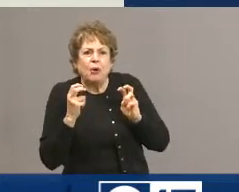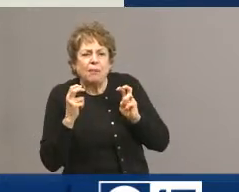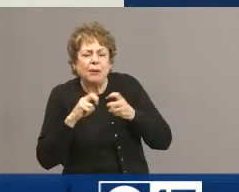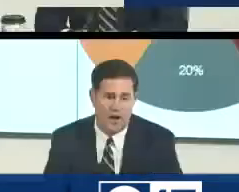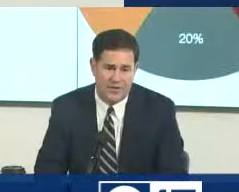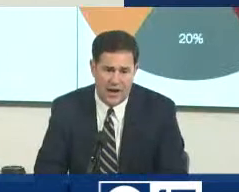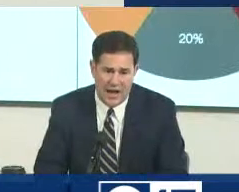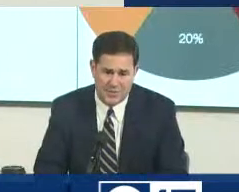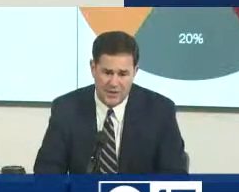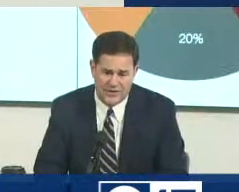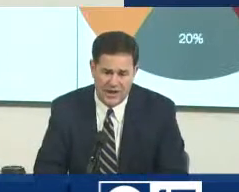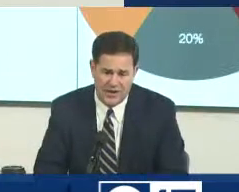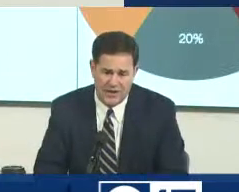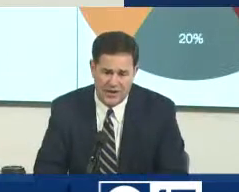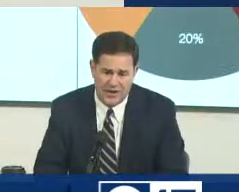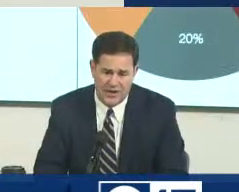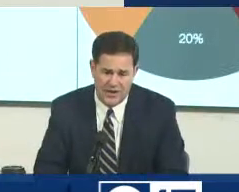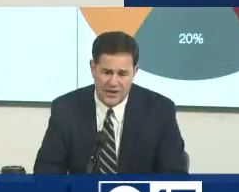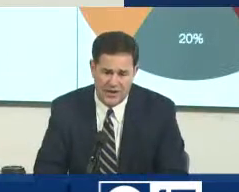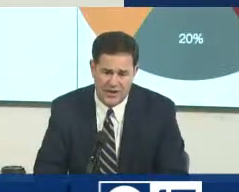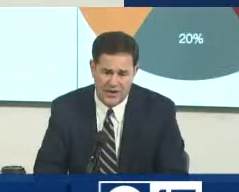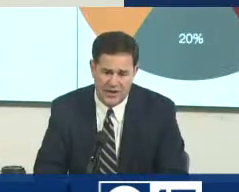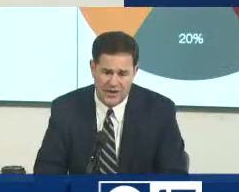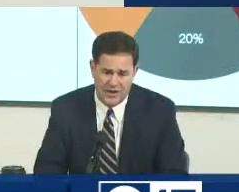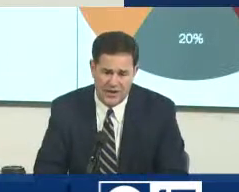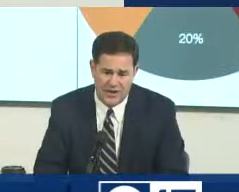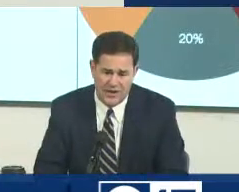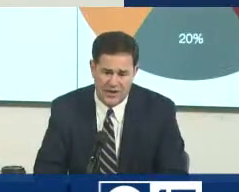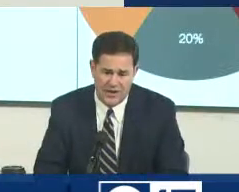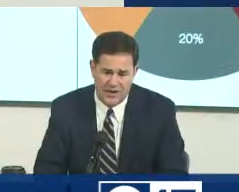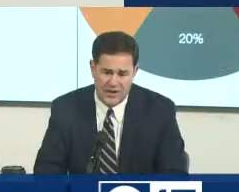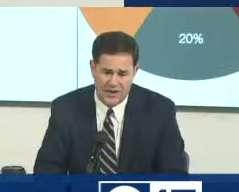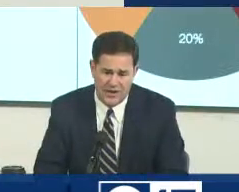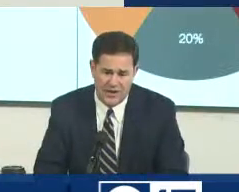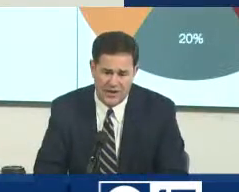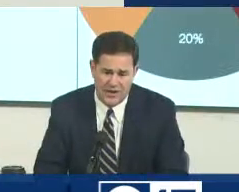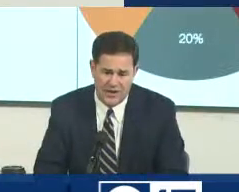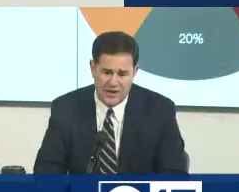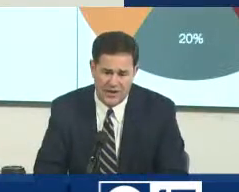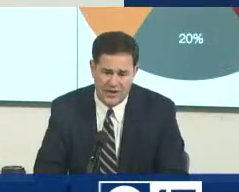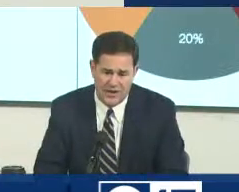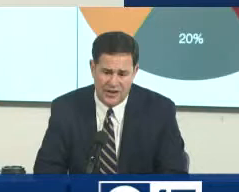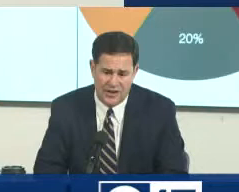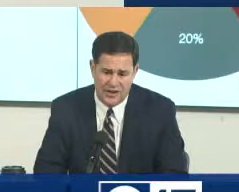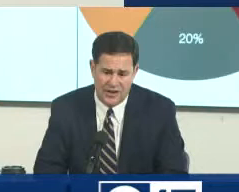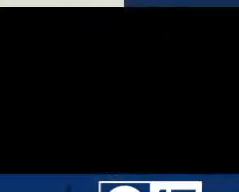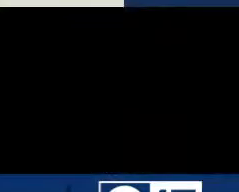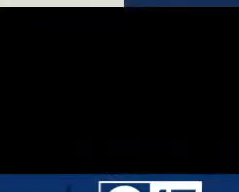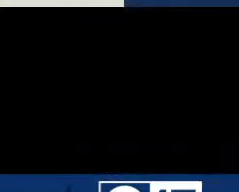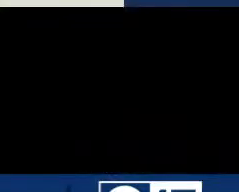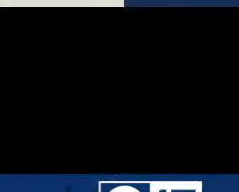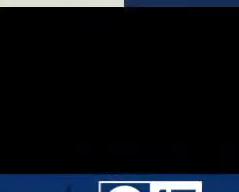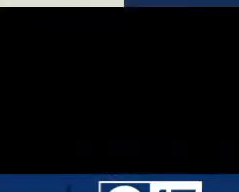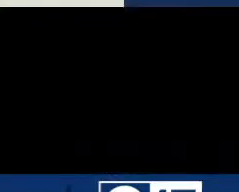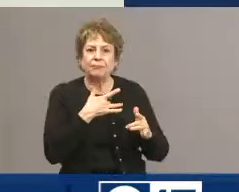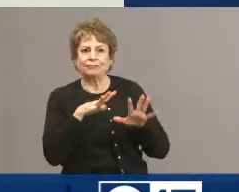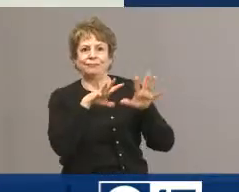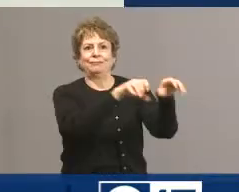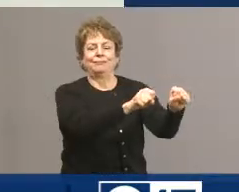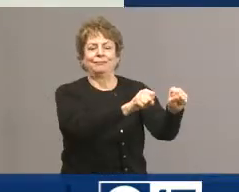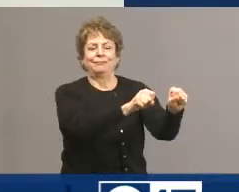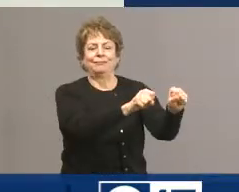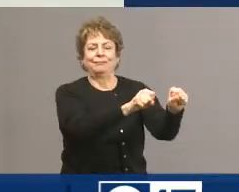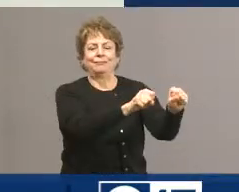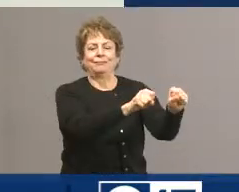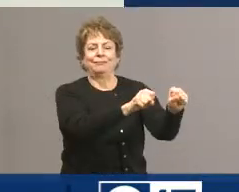of our hospitalizations at 40%. But I want you to look at the 22% that are hospitalized that are